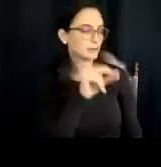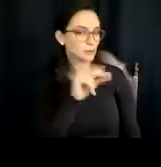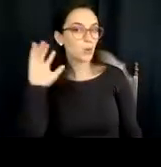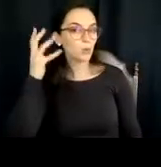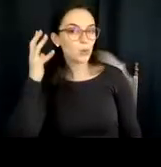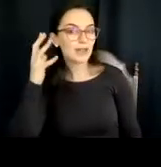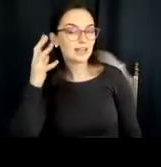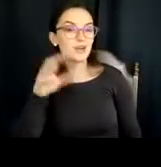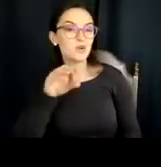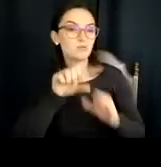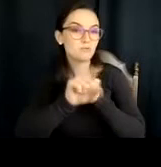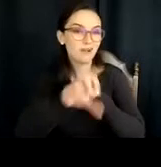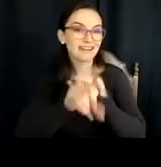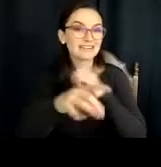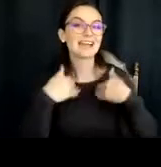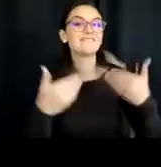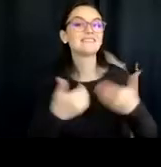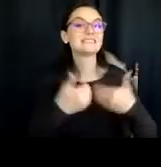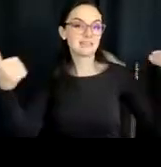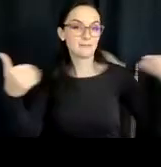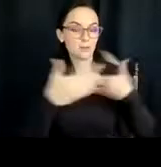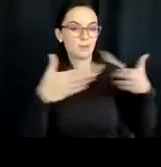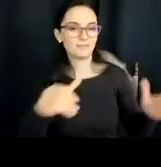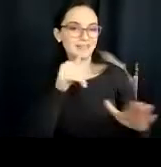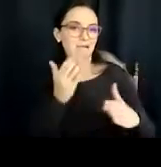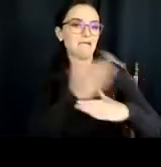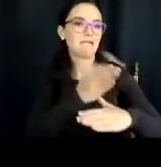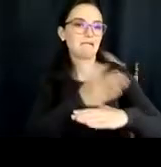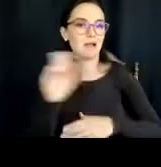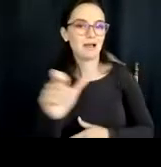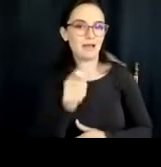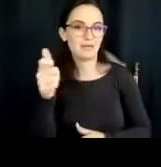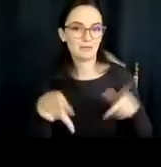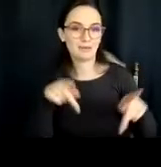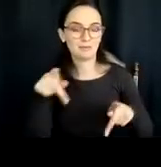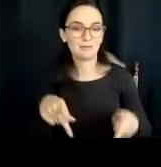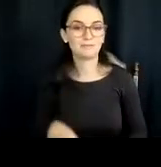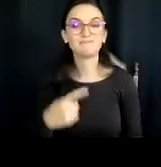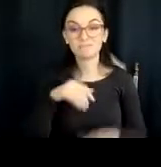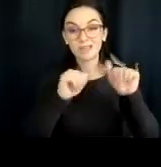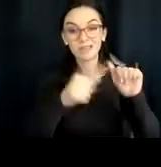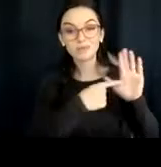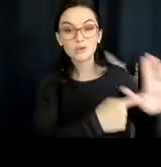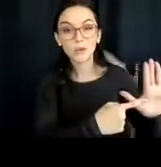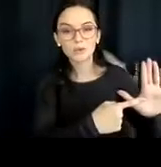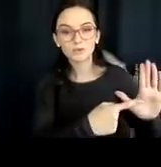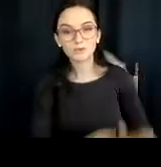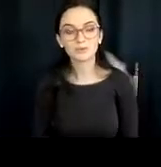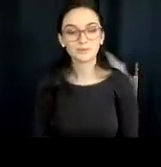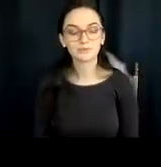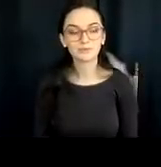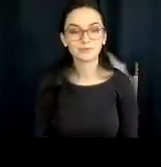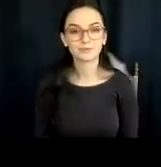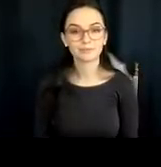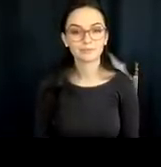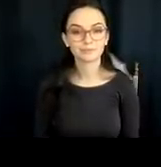bother anybody else, while they're announcing the game. Right. And I can show you those when we go Okay. down in the other